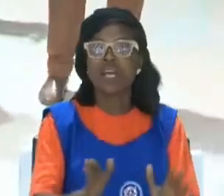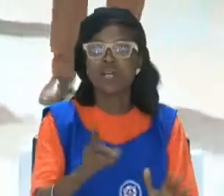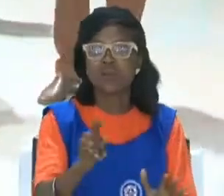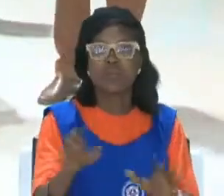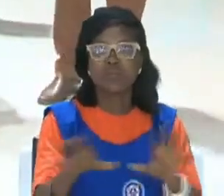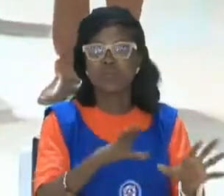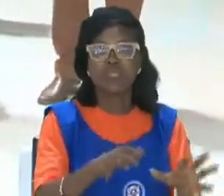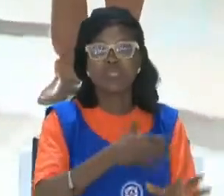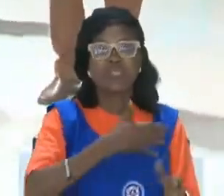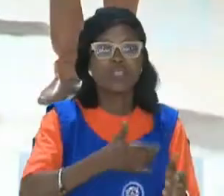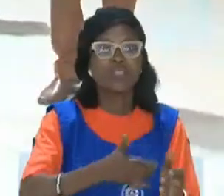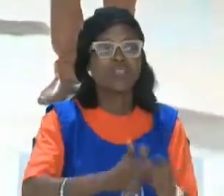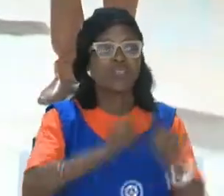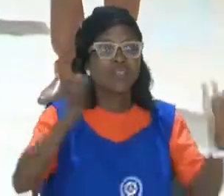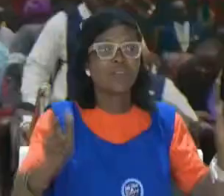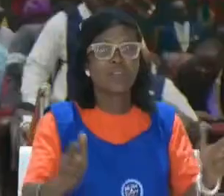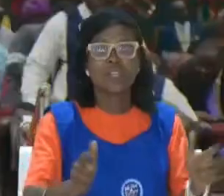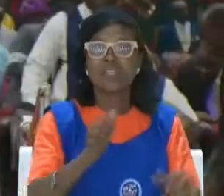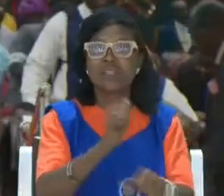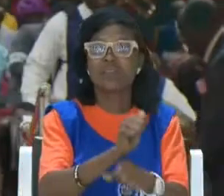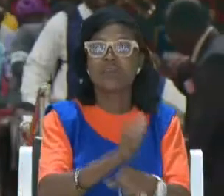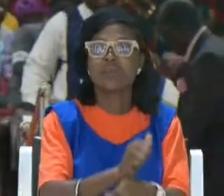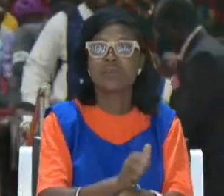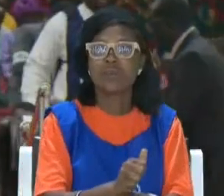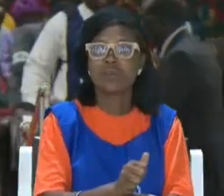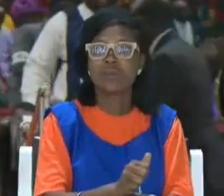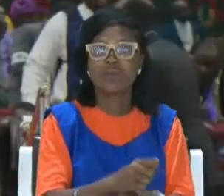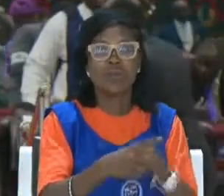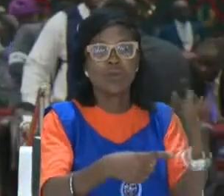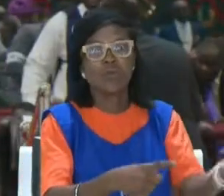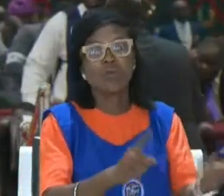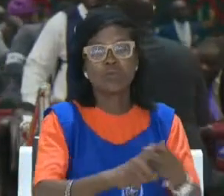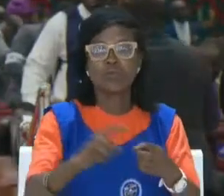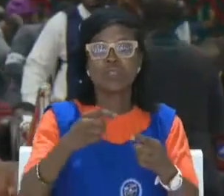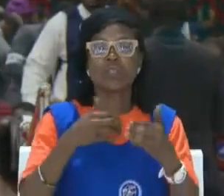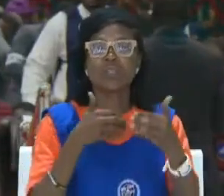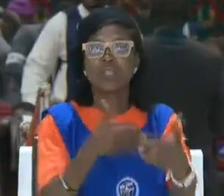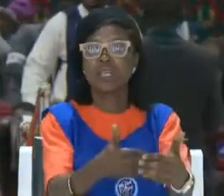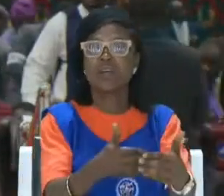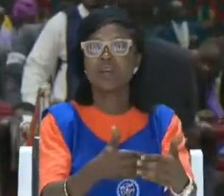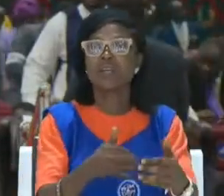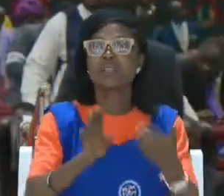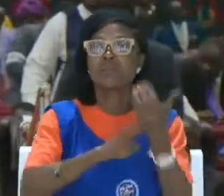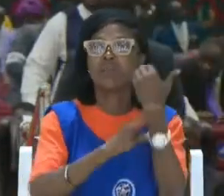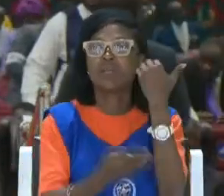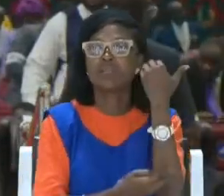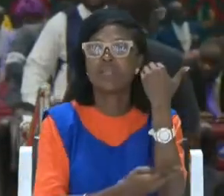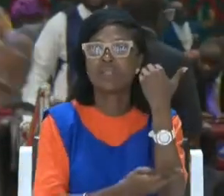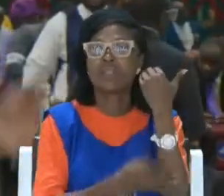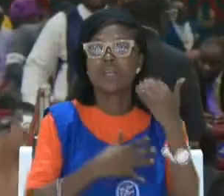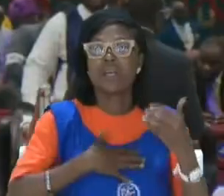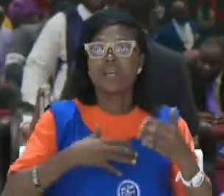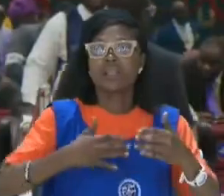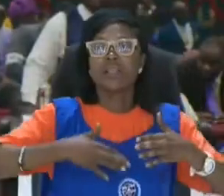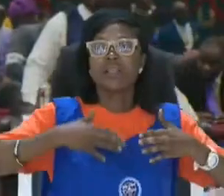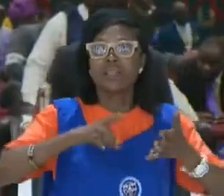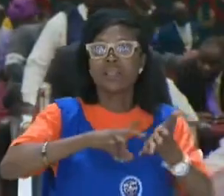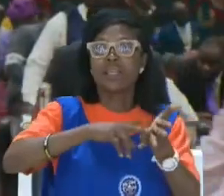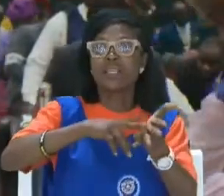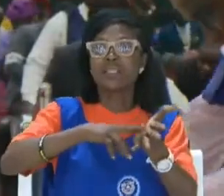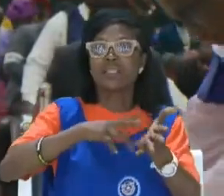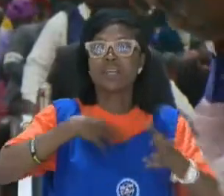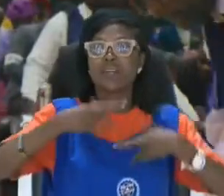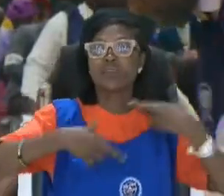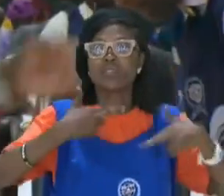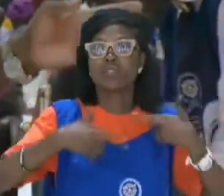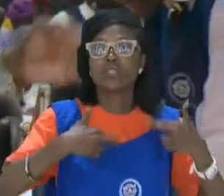our Thanksgiving offering and go to the nearest basket, dance, rejoice, and then go back to your